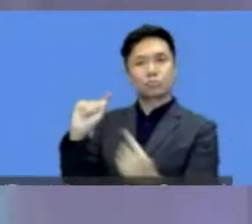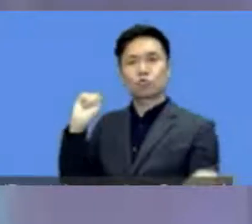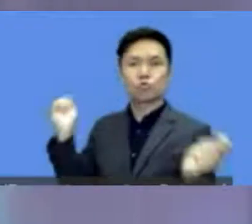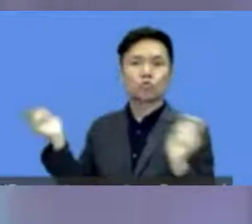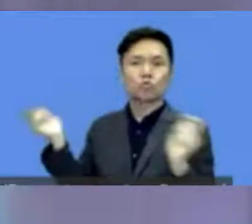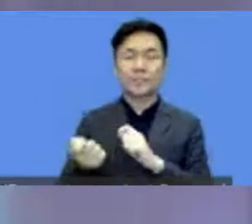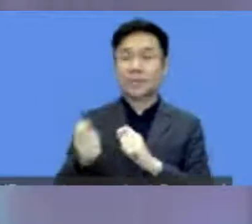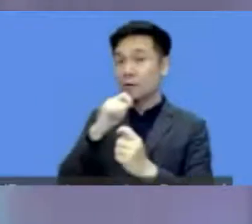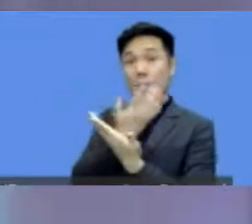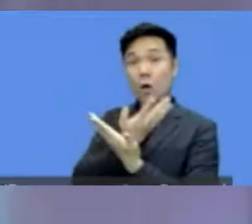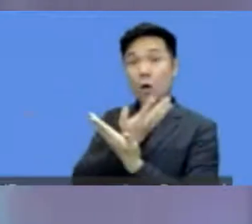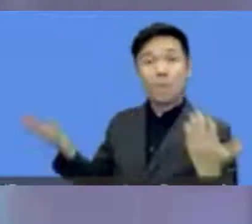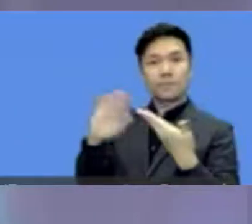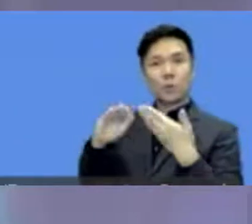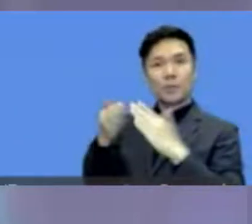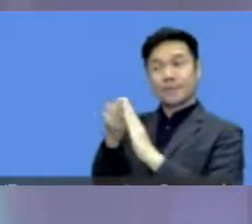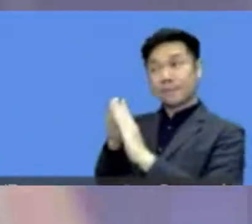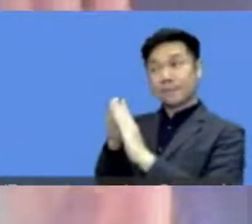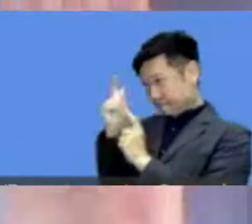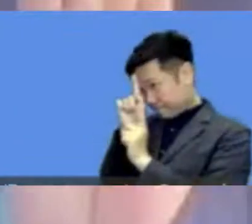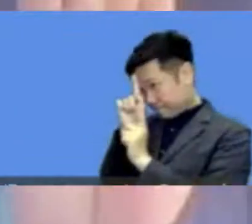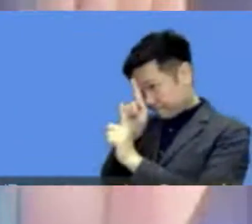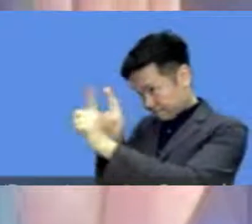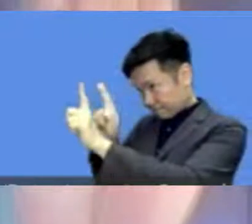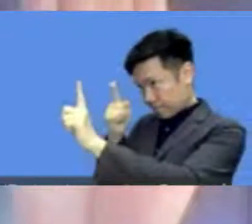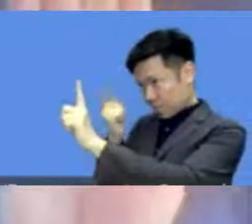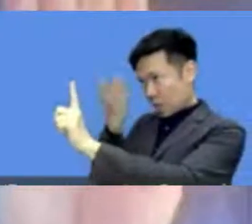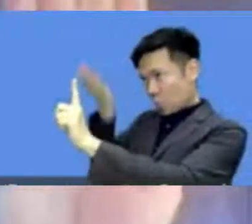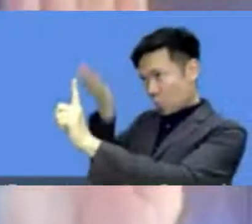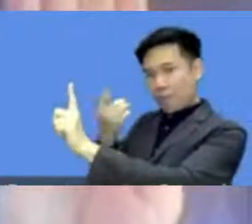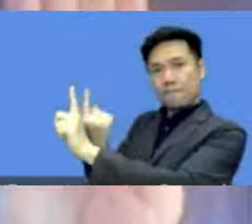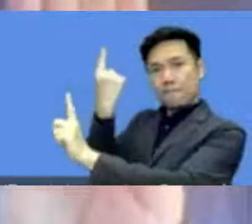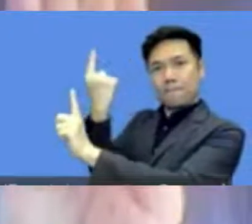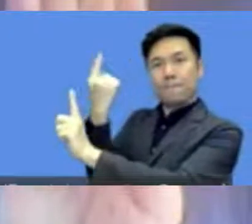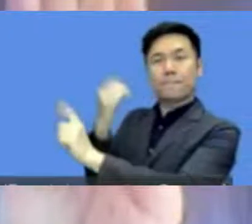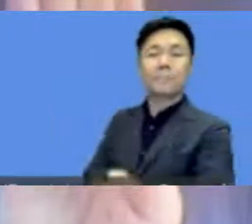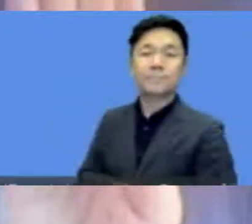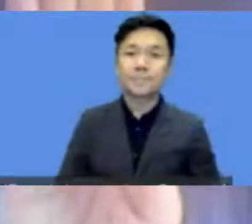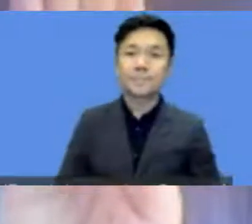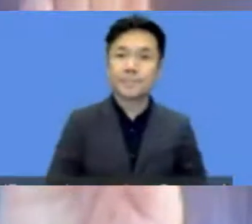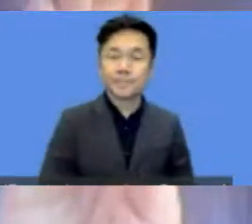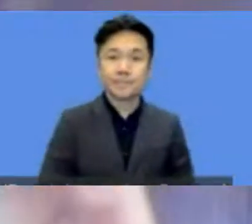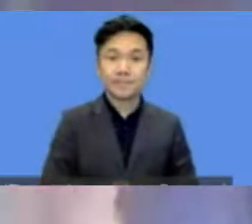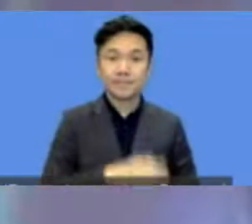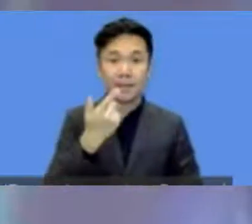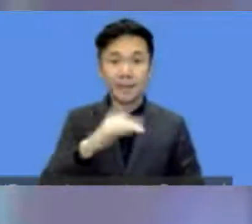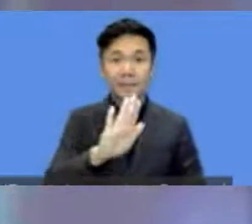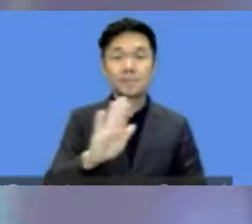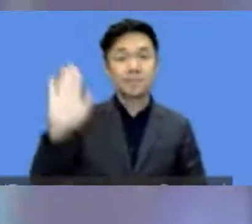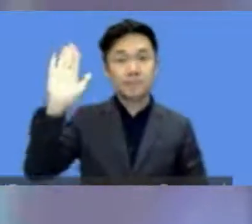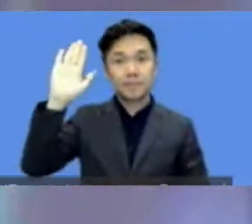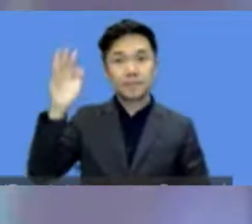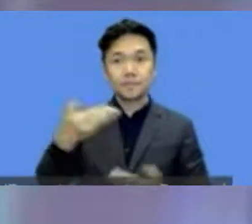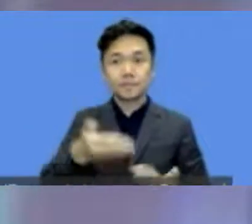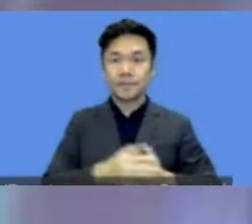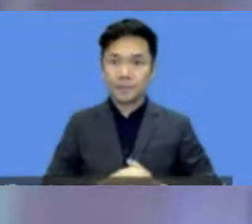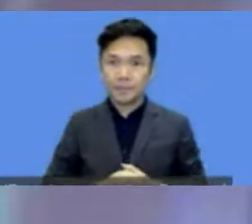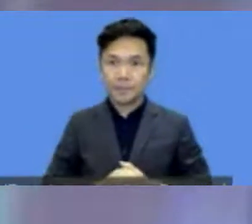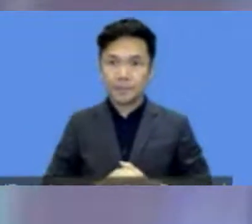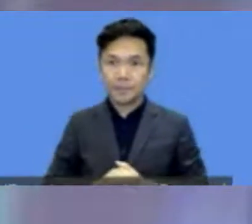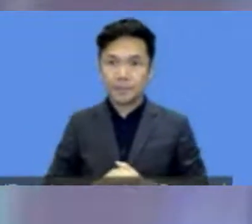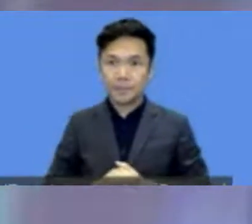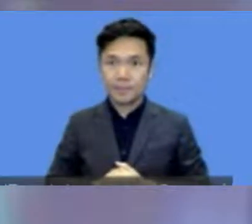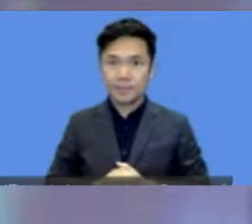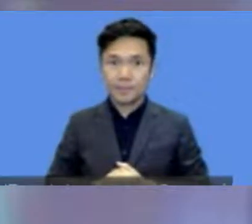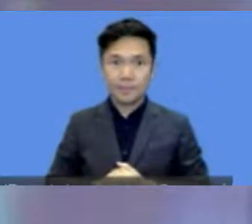follow. Okay, thank you, Ashirwad. Now we have a comment from, yeah,